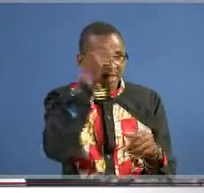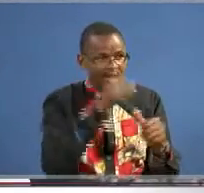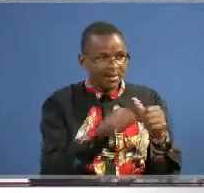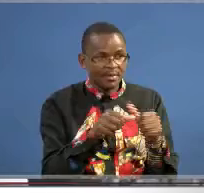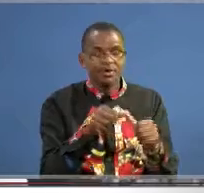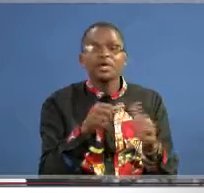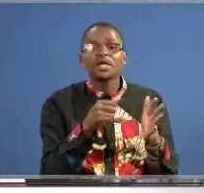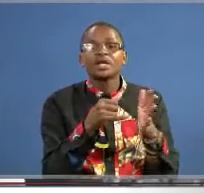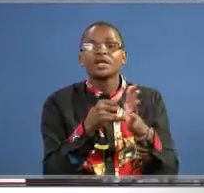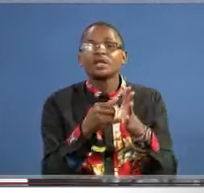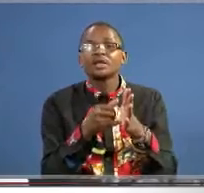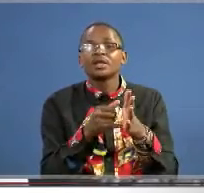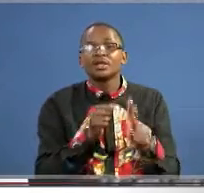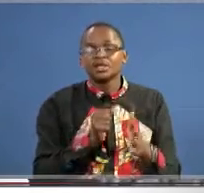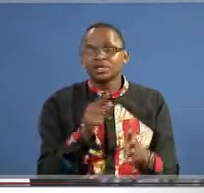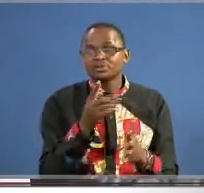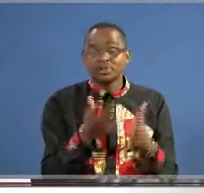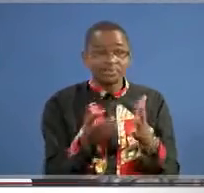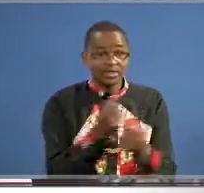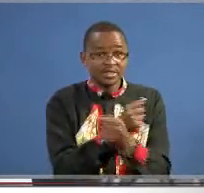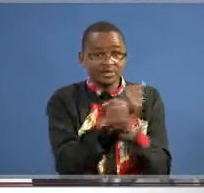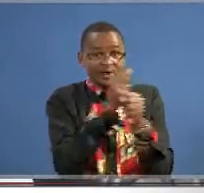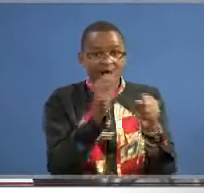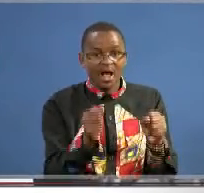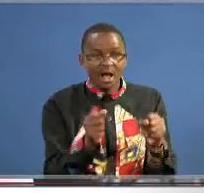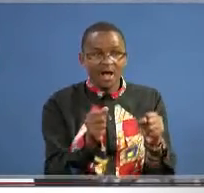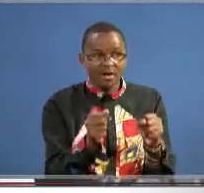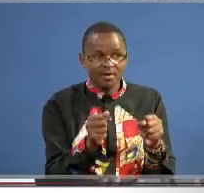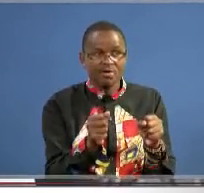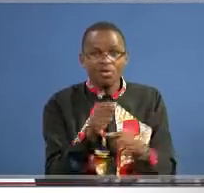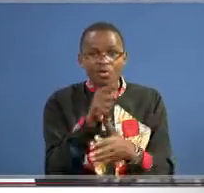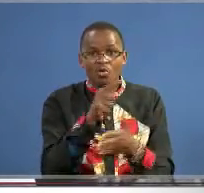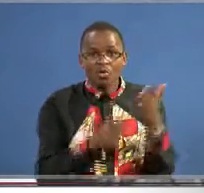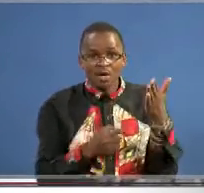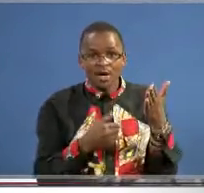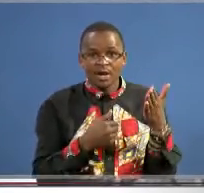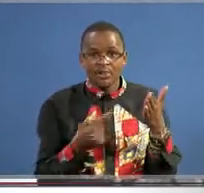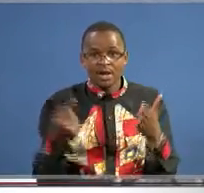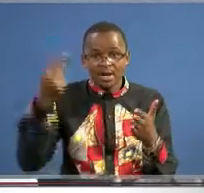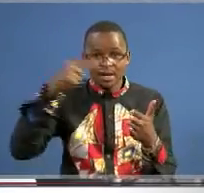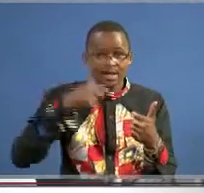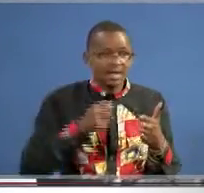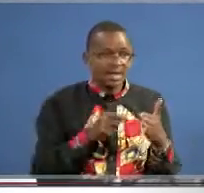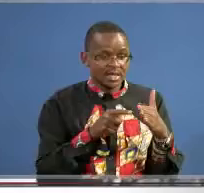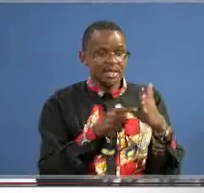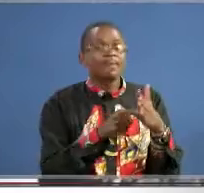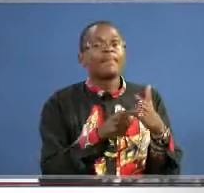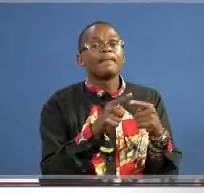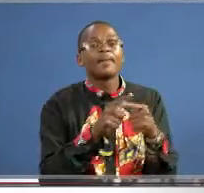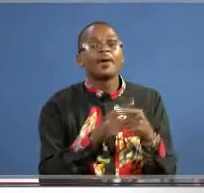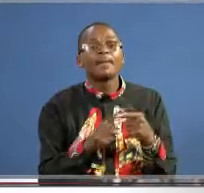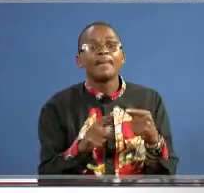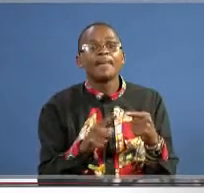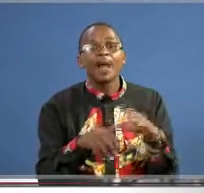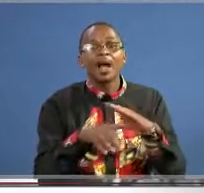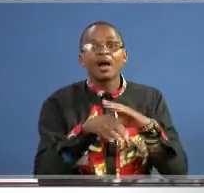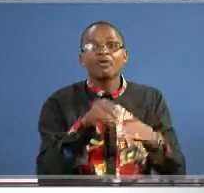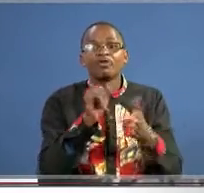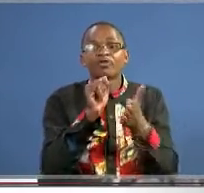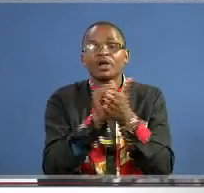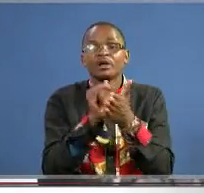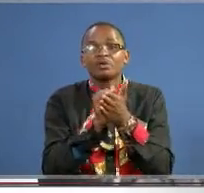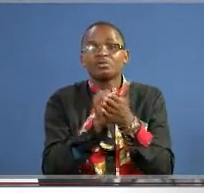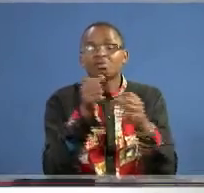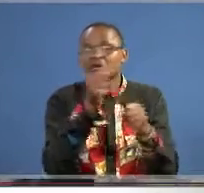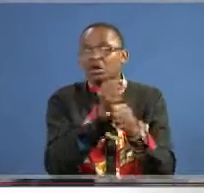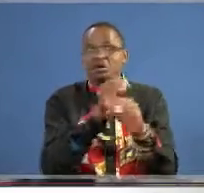then she might survive the upswell of waters that are rising against her. But outside of that, it's not going to